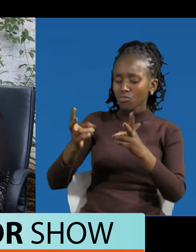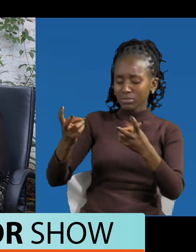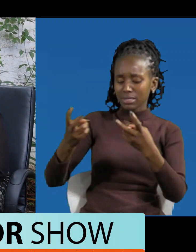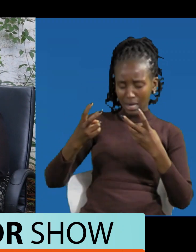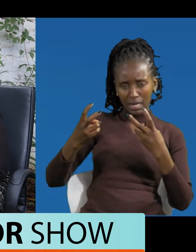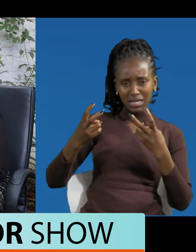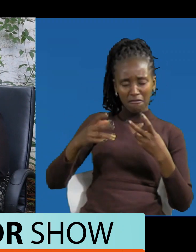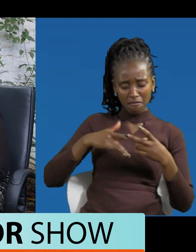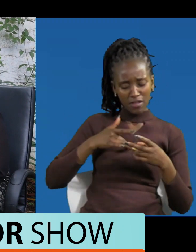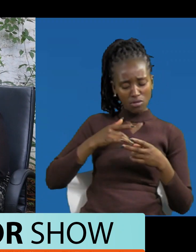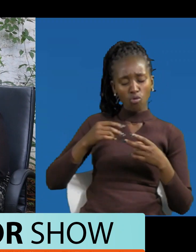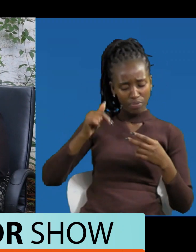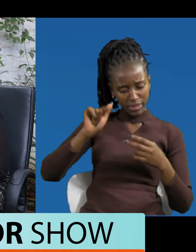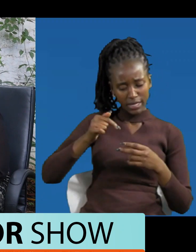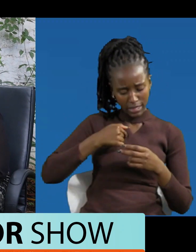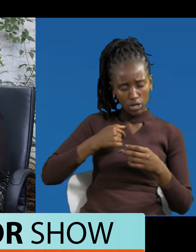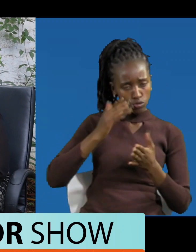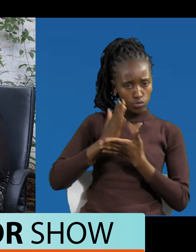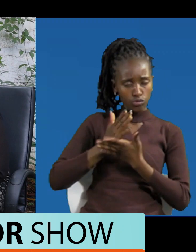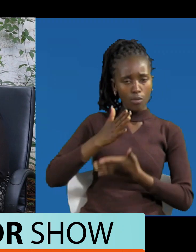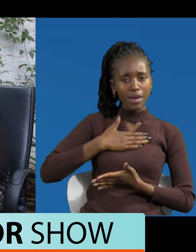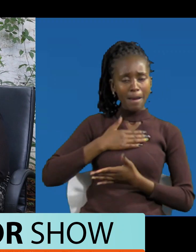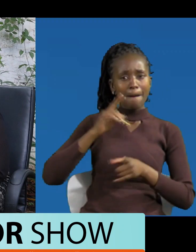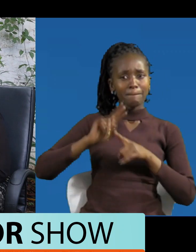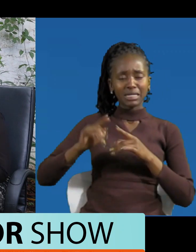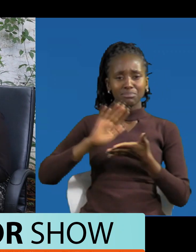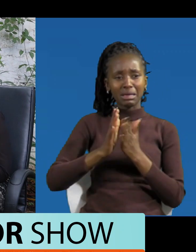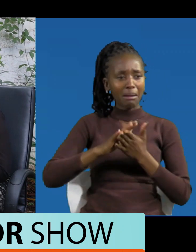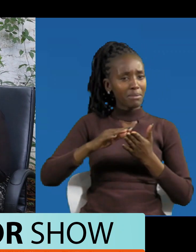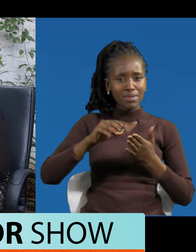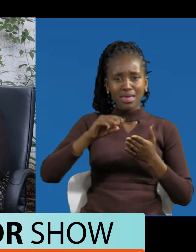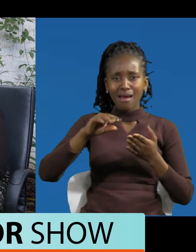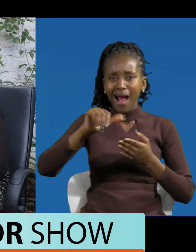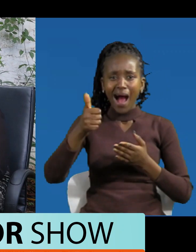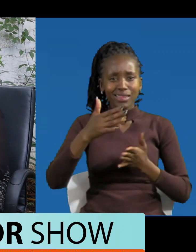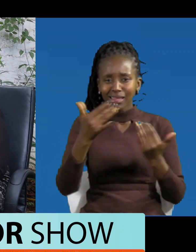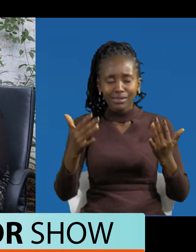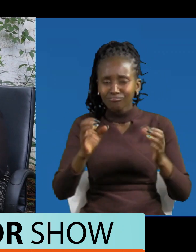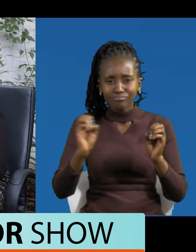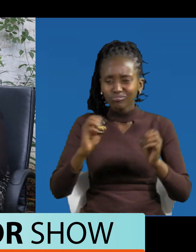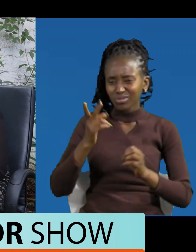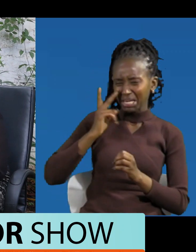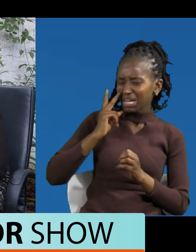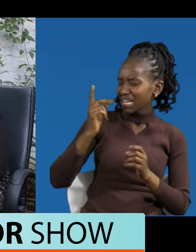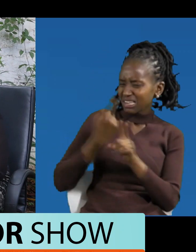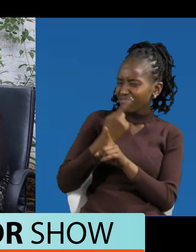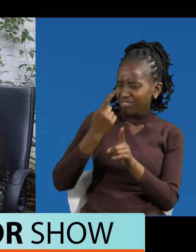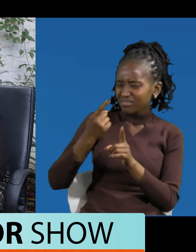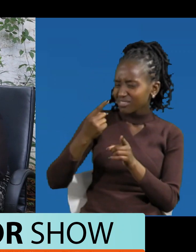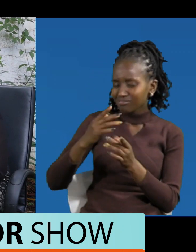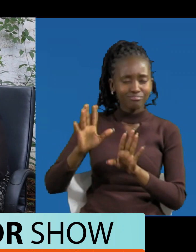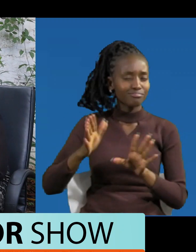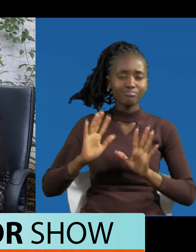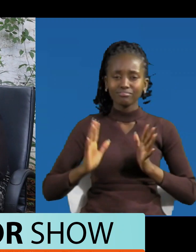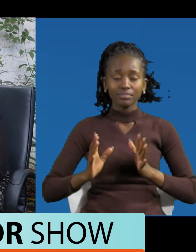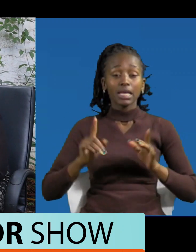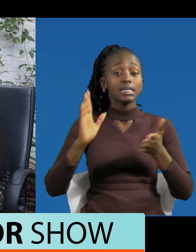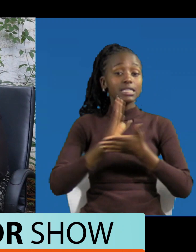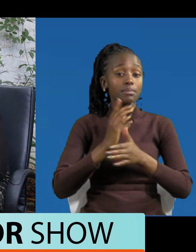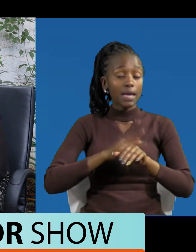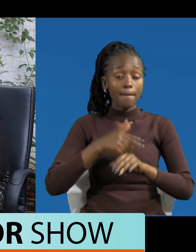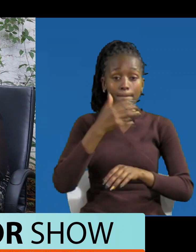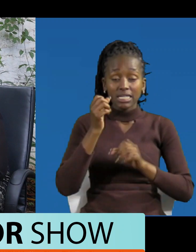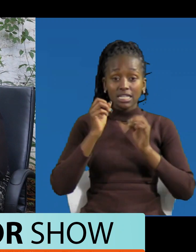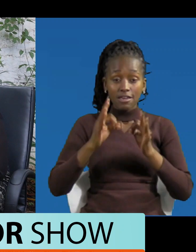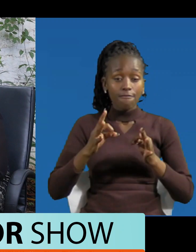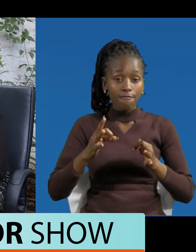you don't look like you're not the one. So people would confuse to have like even the shade. You'll see